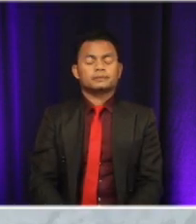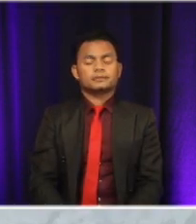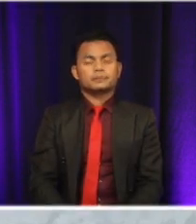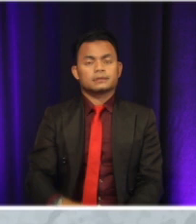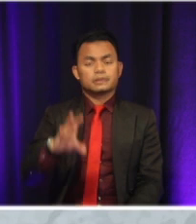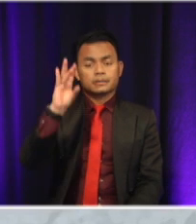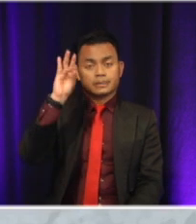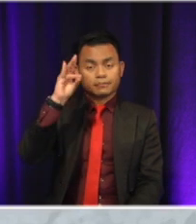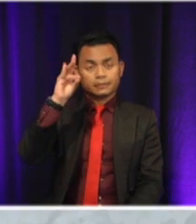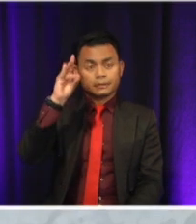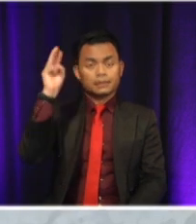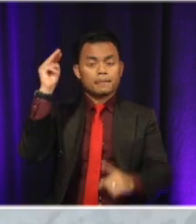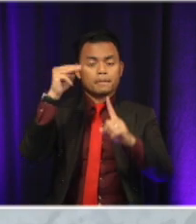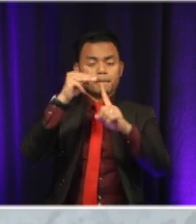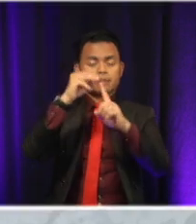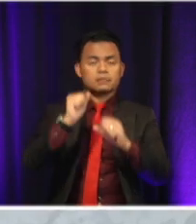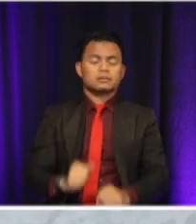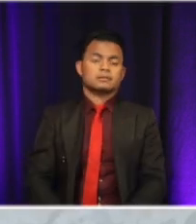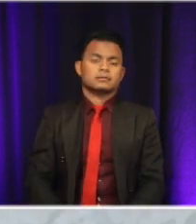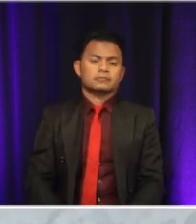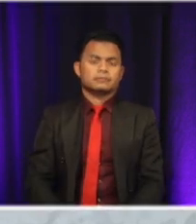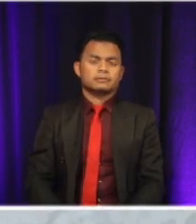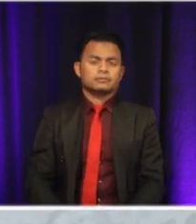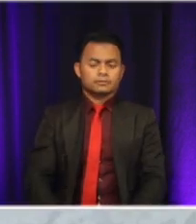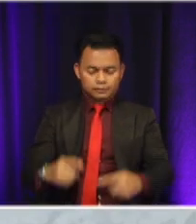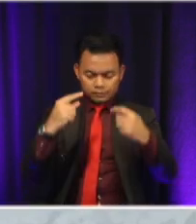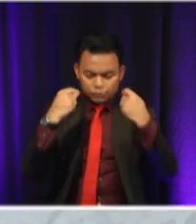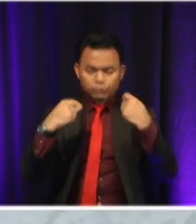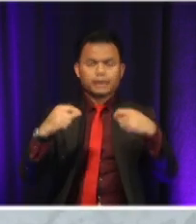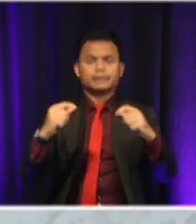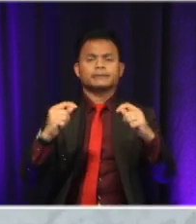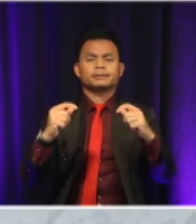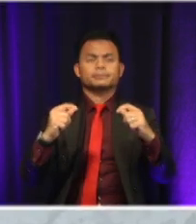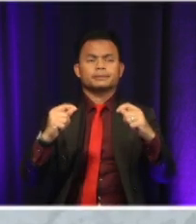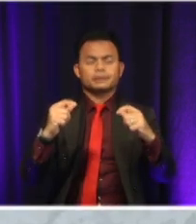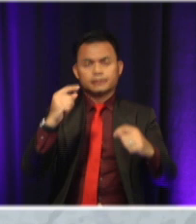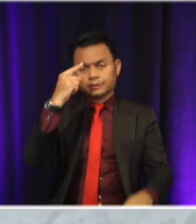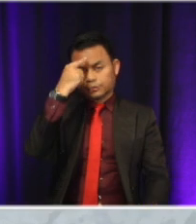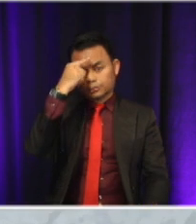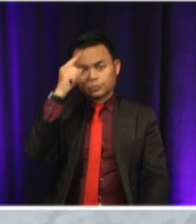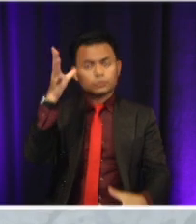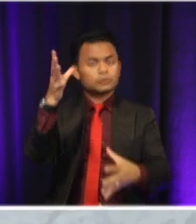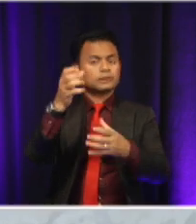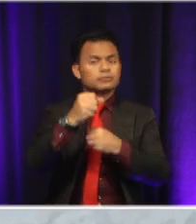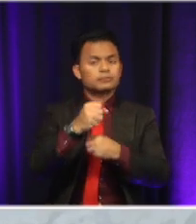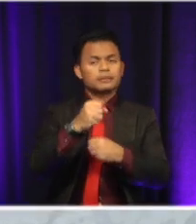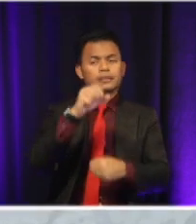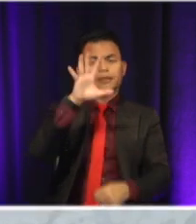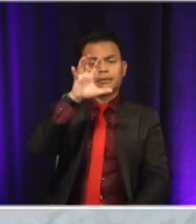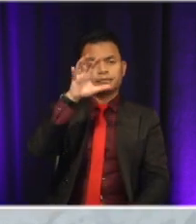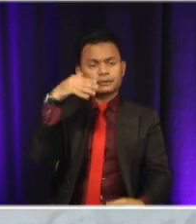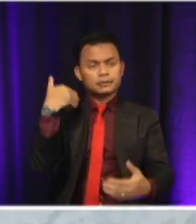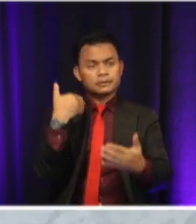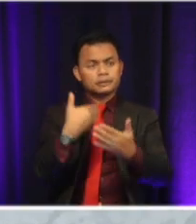marks. So please take your time, perhaps 50 to 55 minutes for section